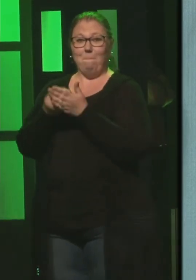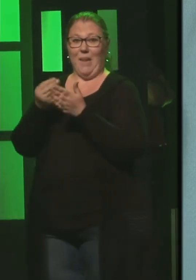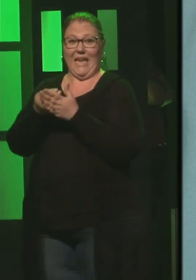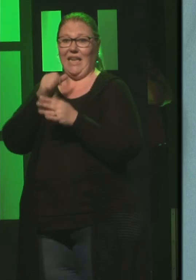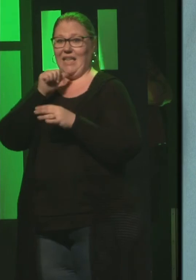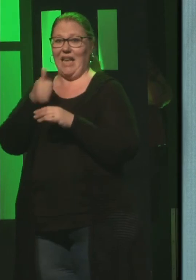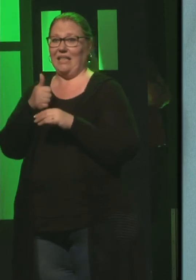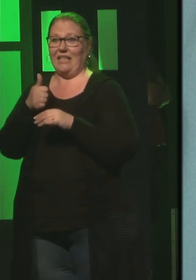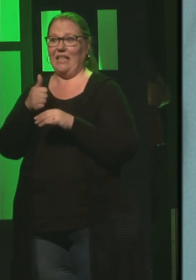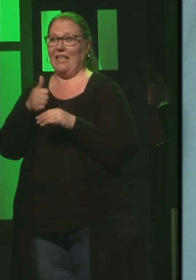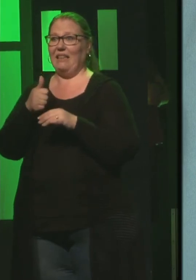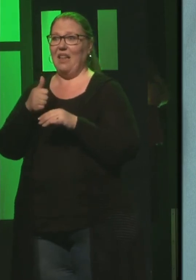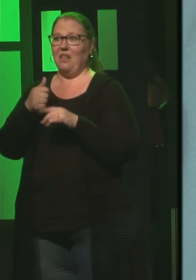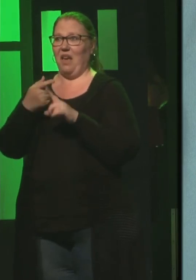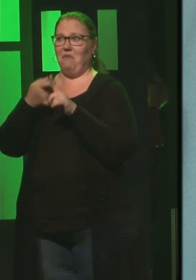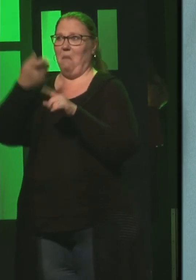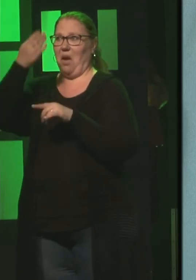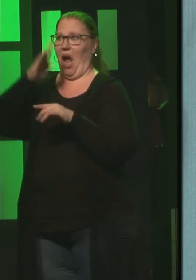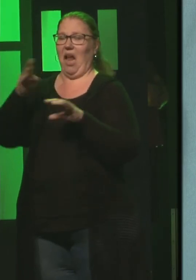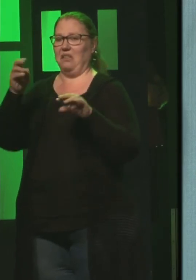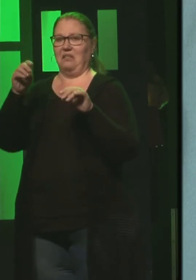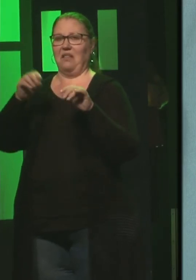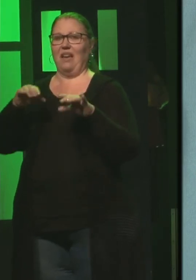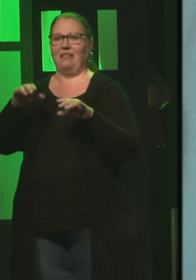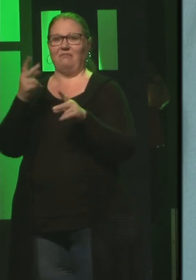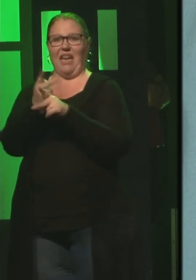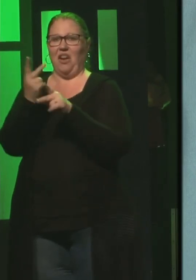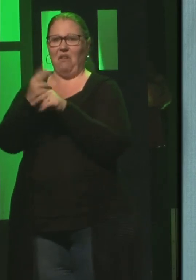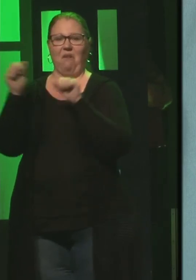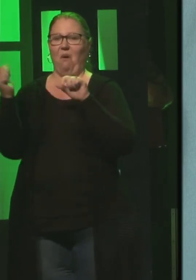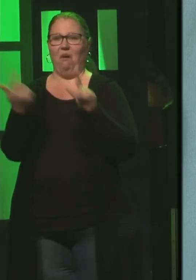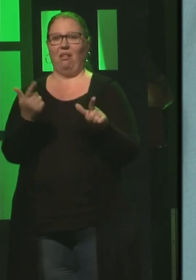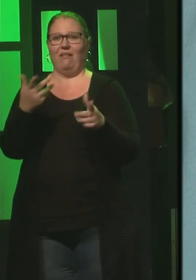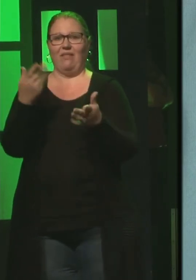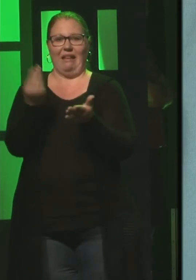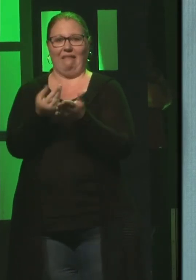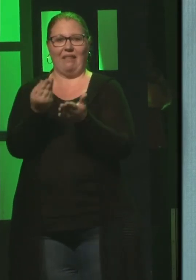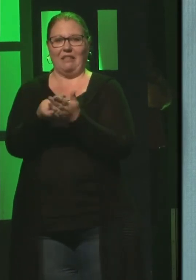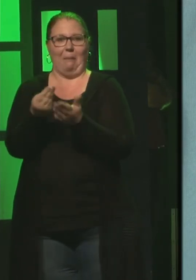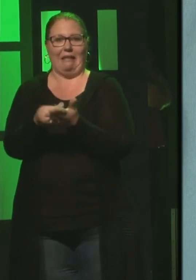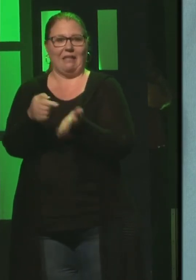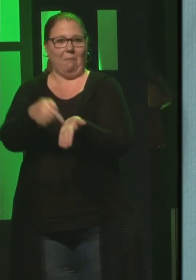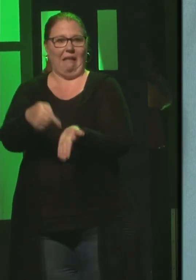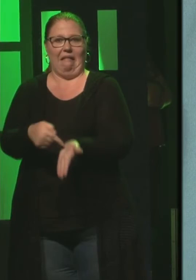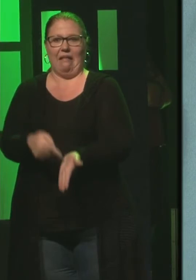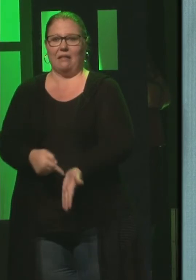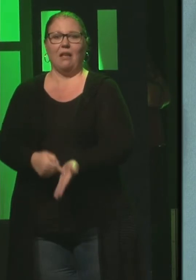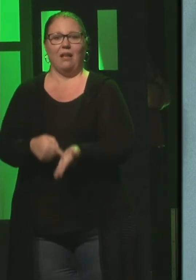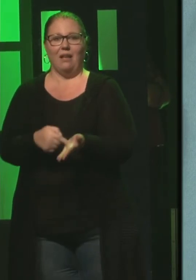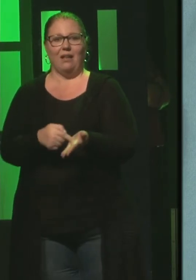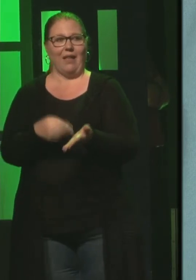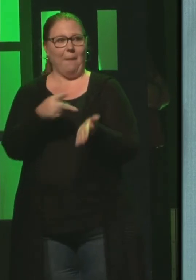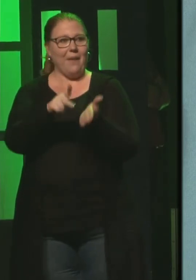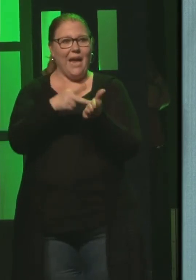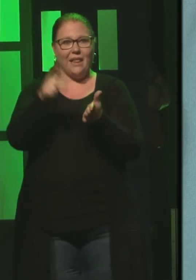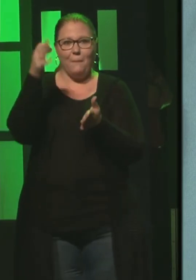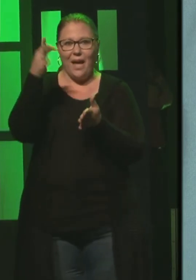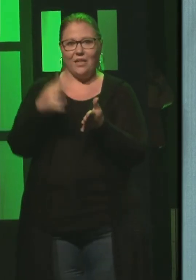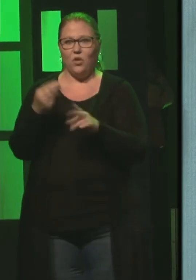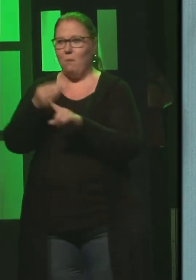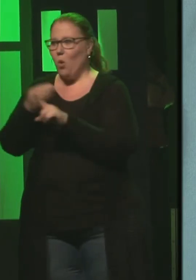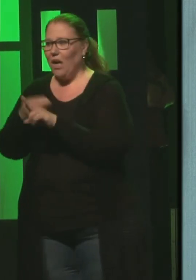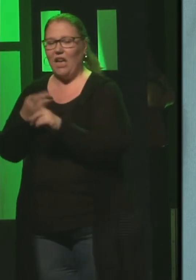this place. It's through our stewardship of time, talents, treasures, that salaries, expenses, and the mortgage are